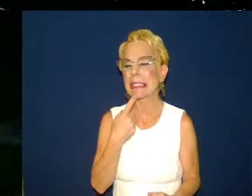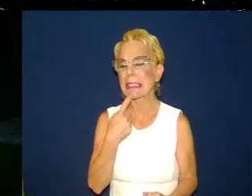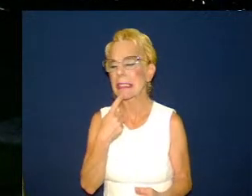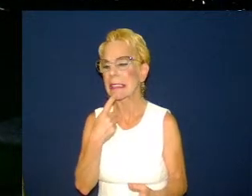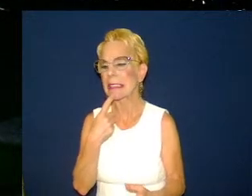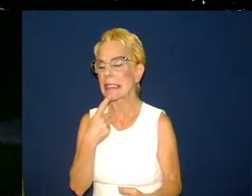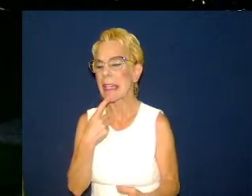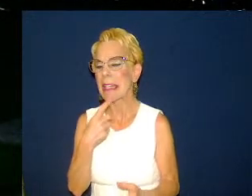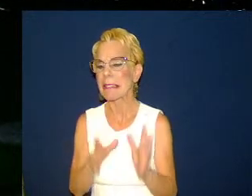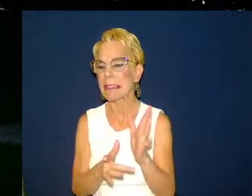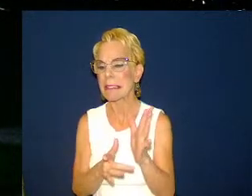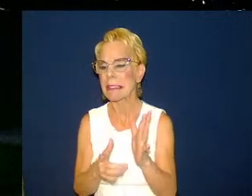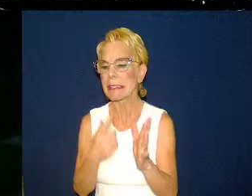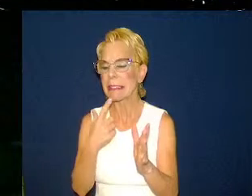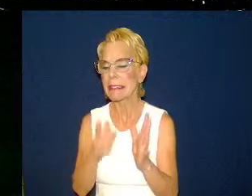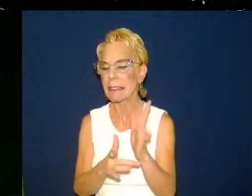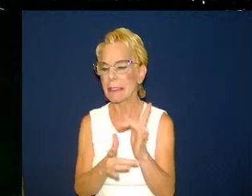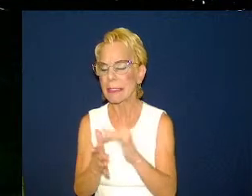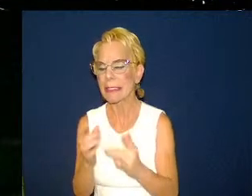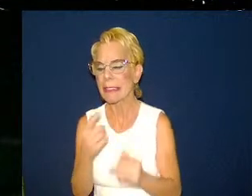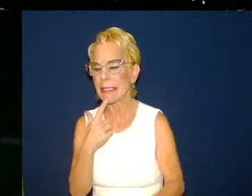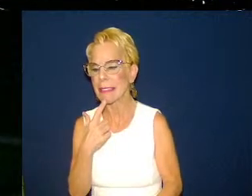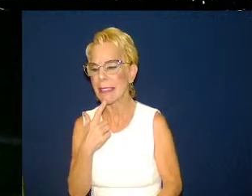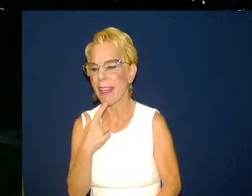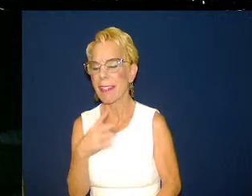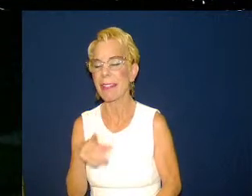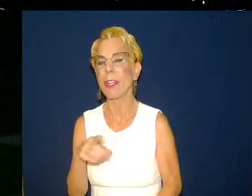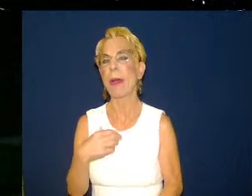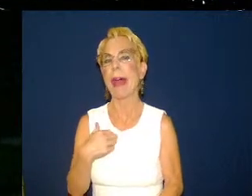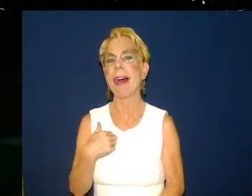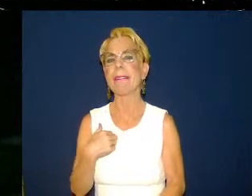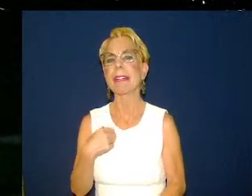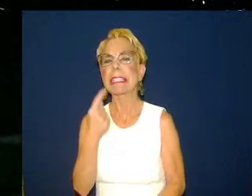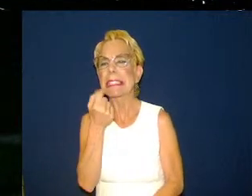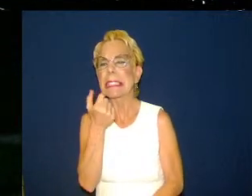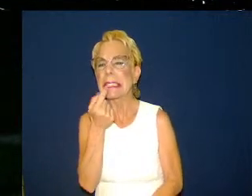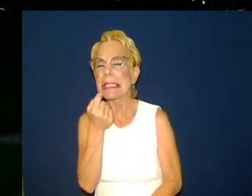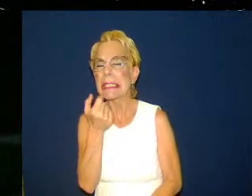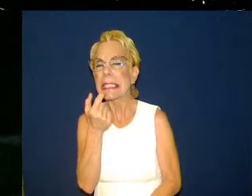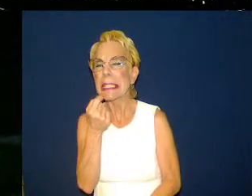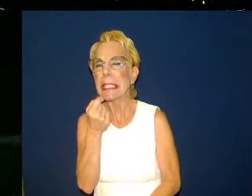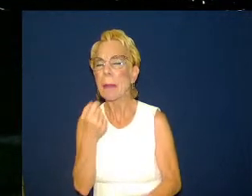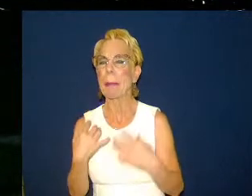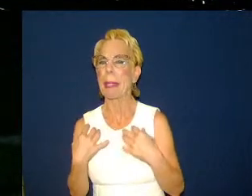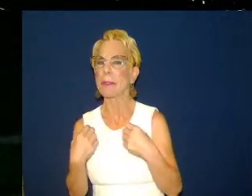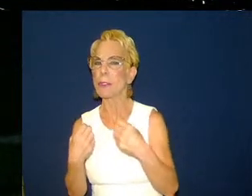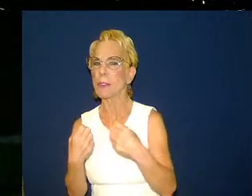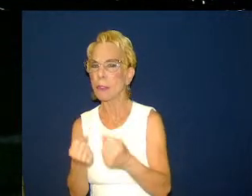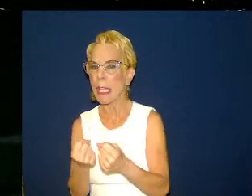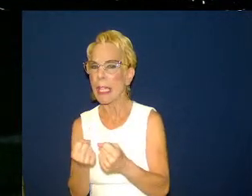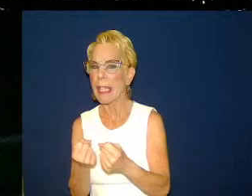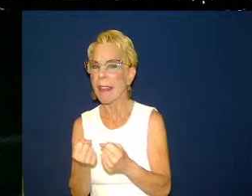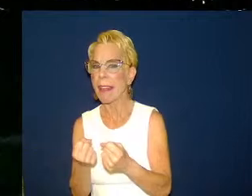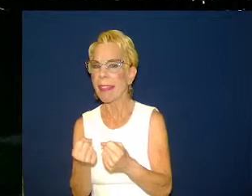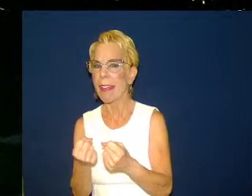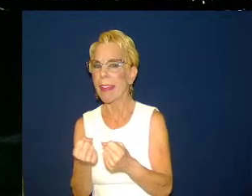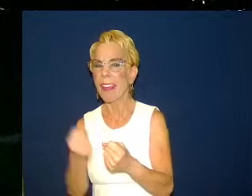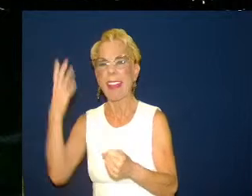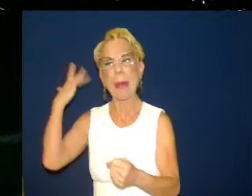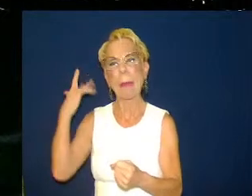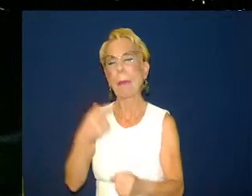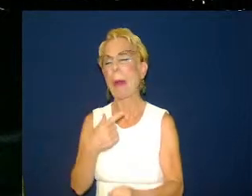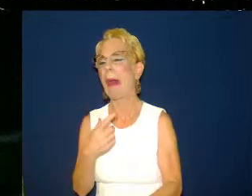The reason why this church had little strength is of the seven churches, this was the smallest church of the